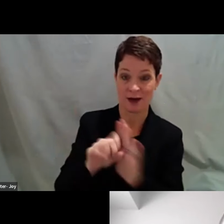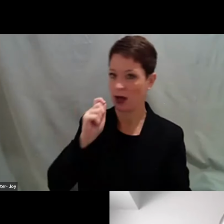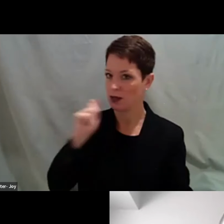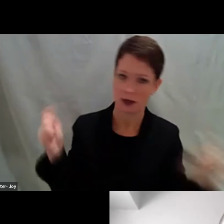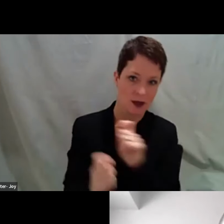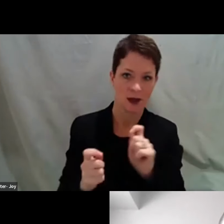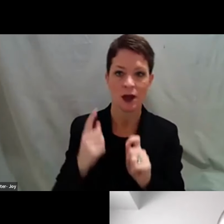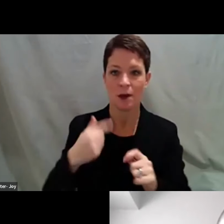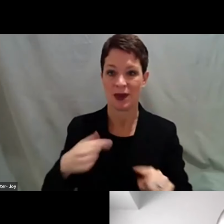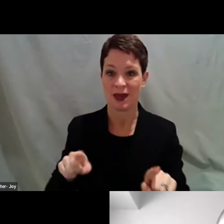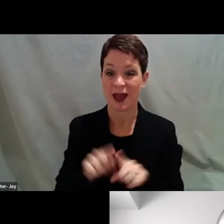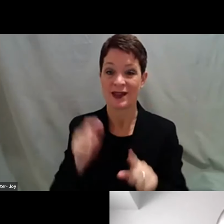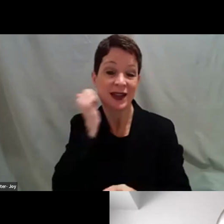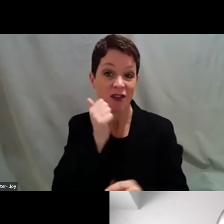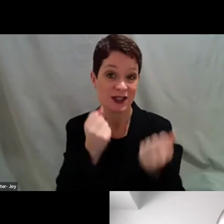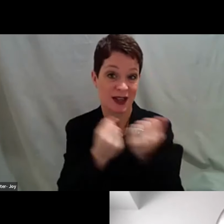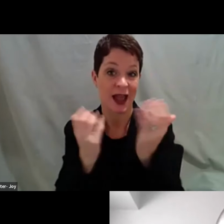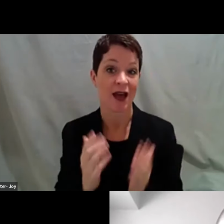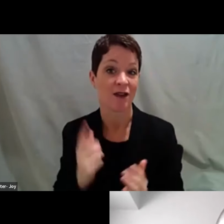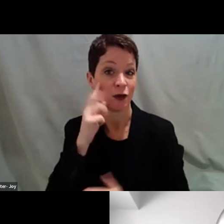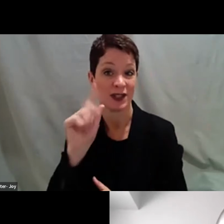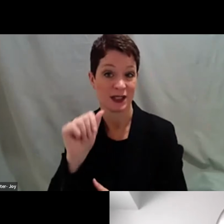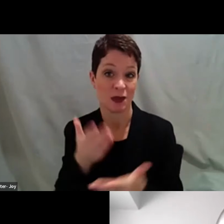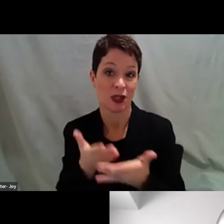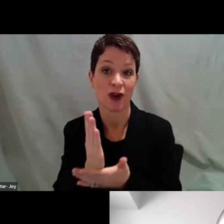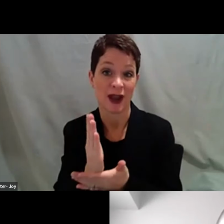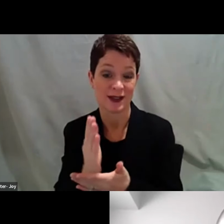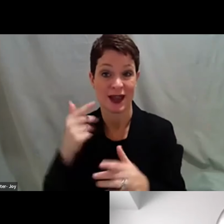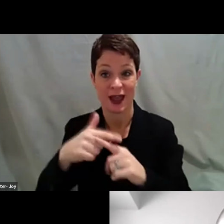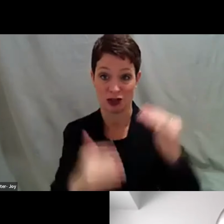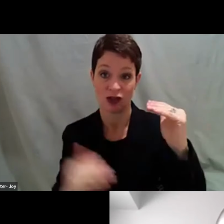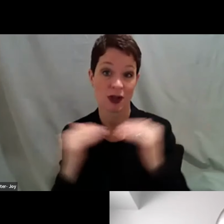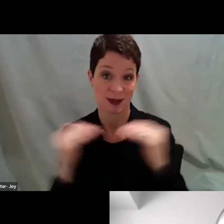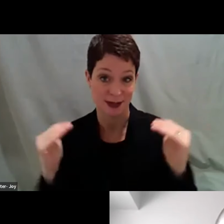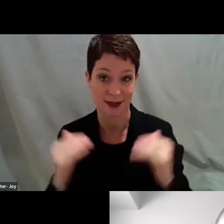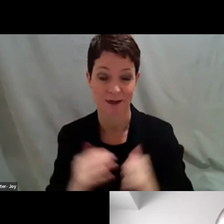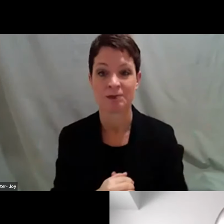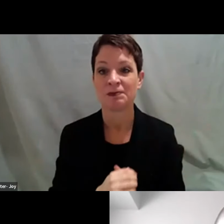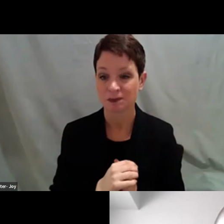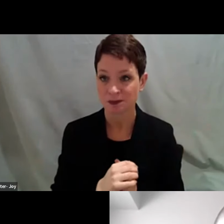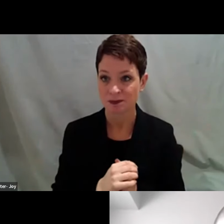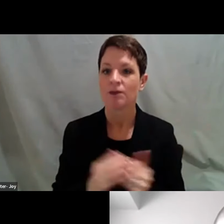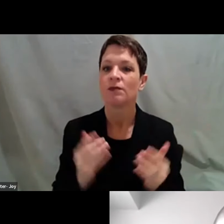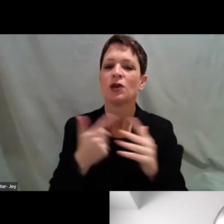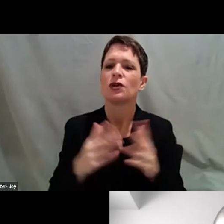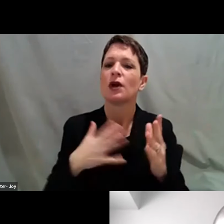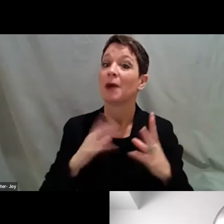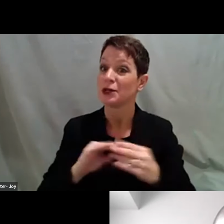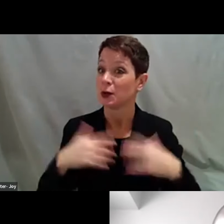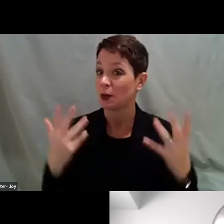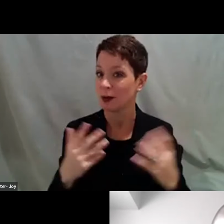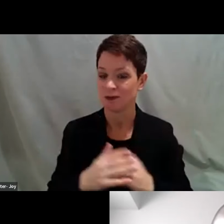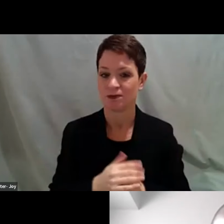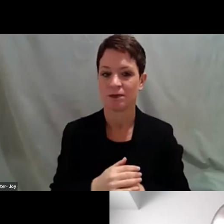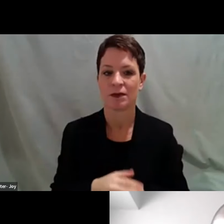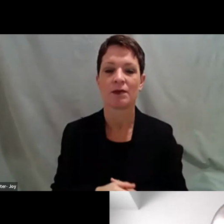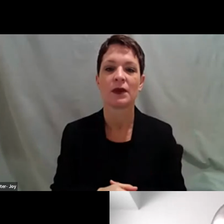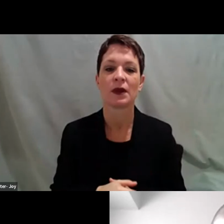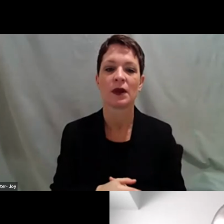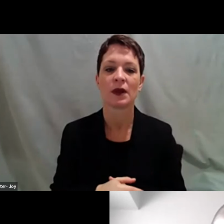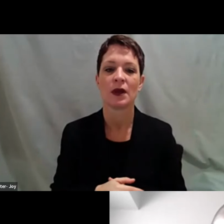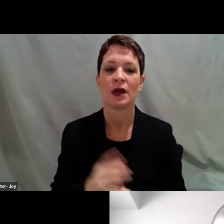for me as an everyday advocate for disability rights and justice. So beginning my story, my longest